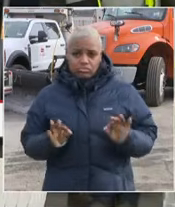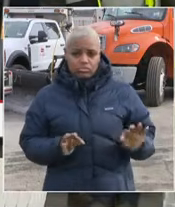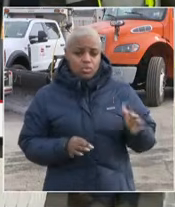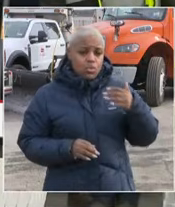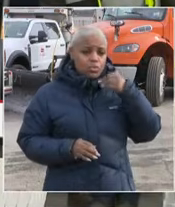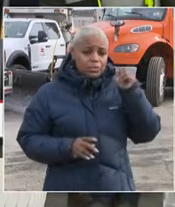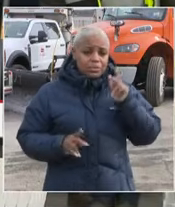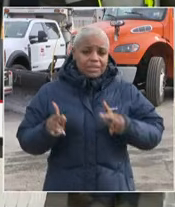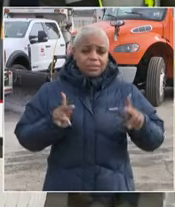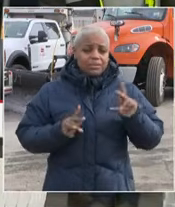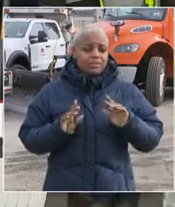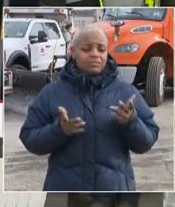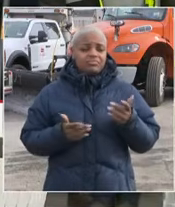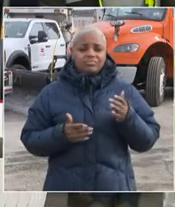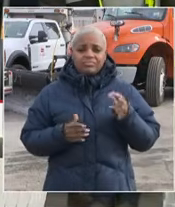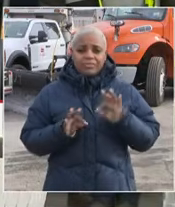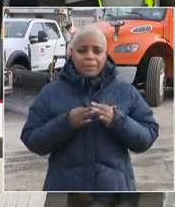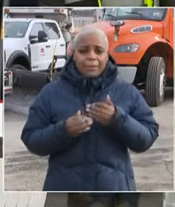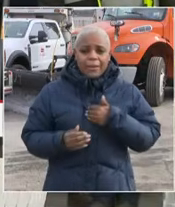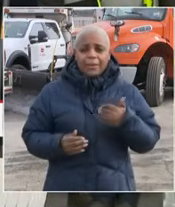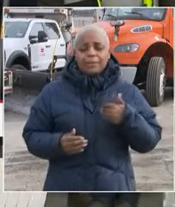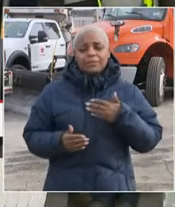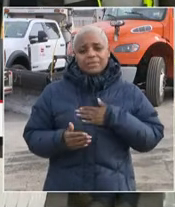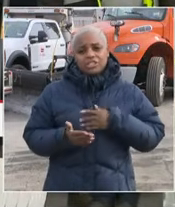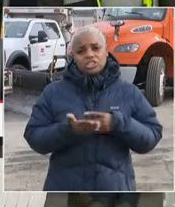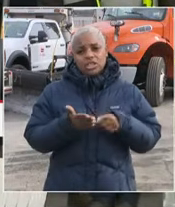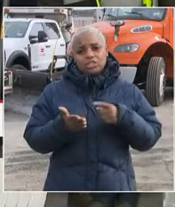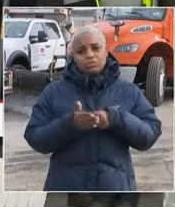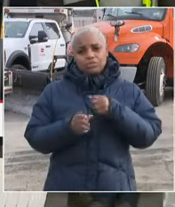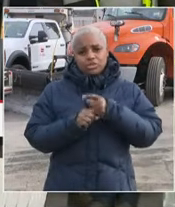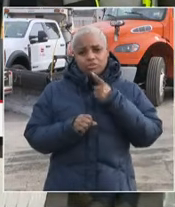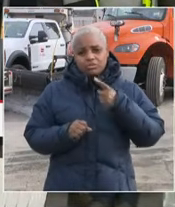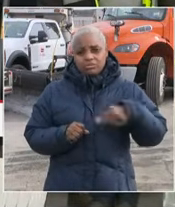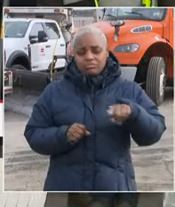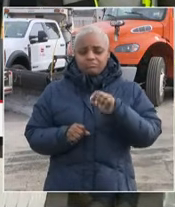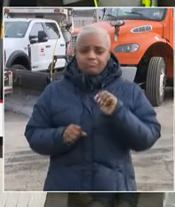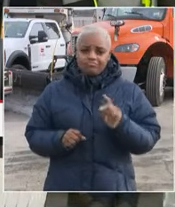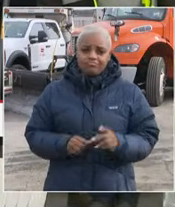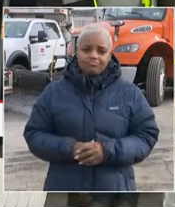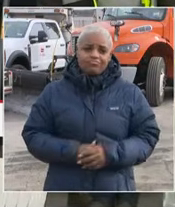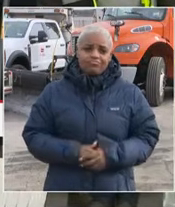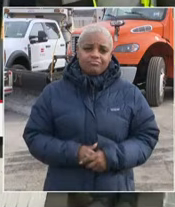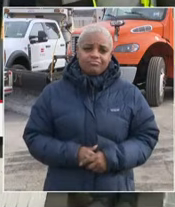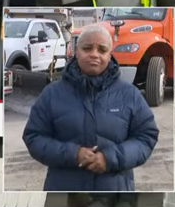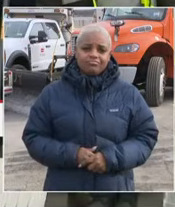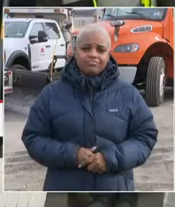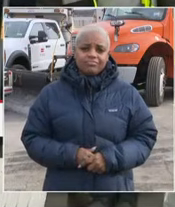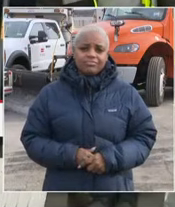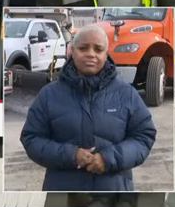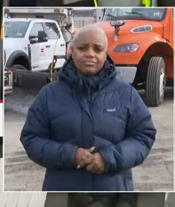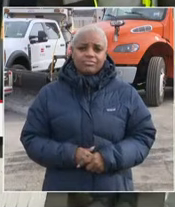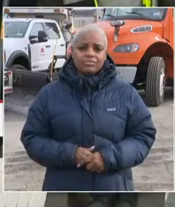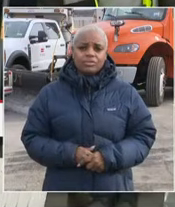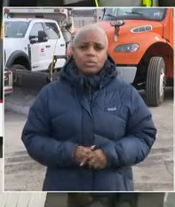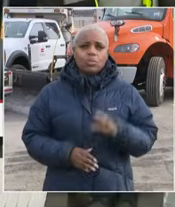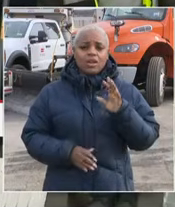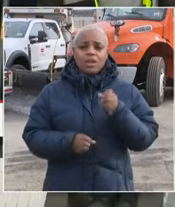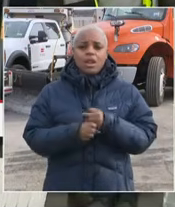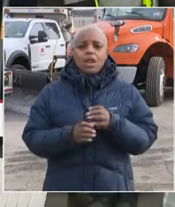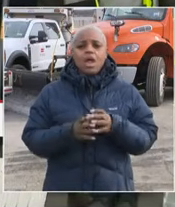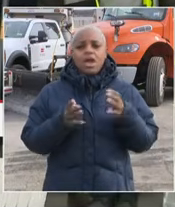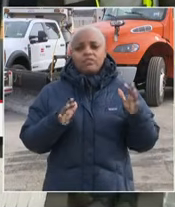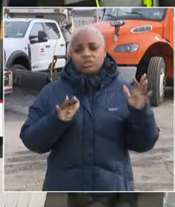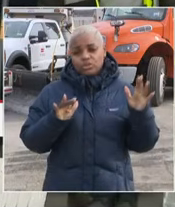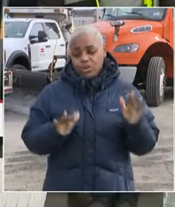and make sure that people in your circles are prepared, because we're going to get a lot of snow and it's going to be